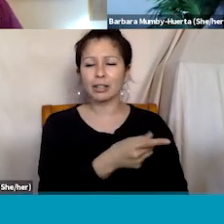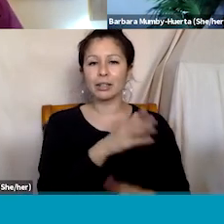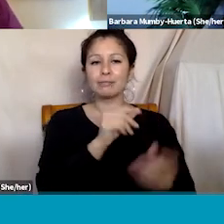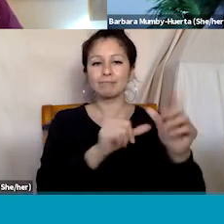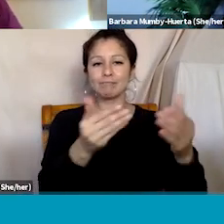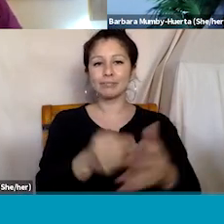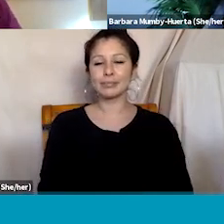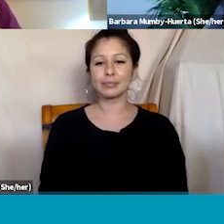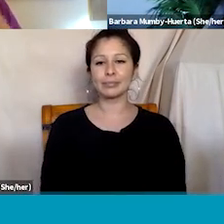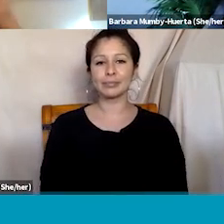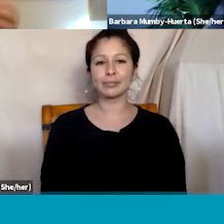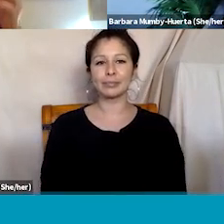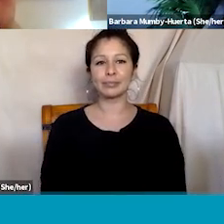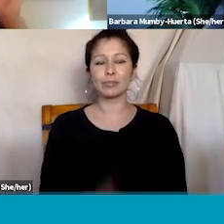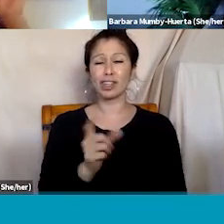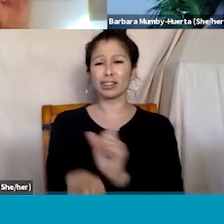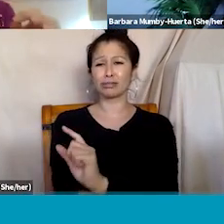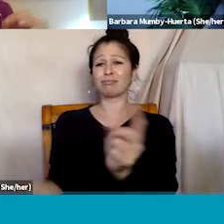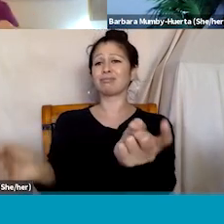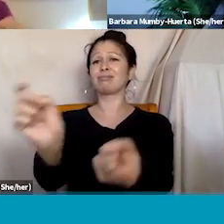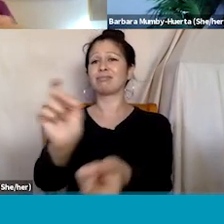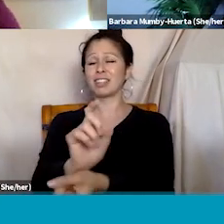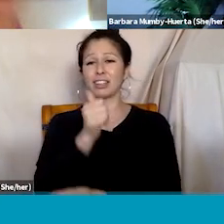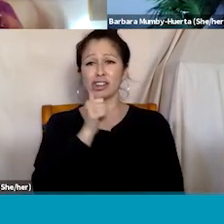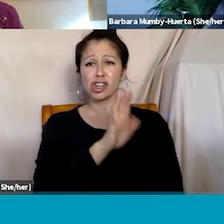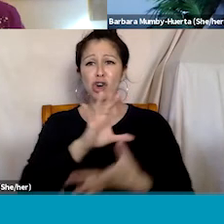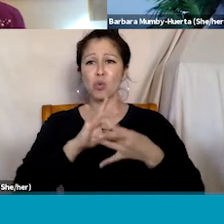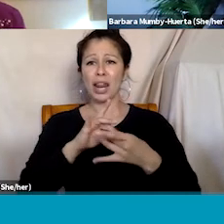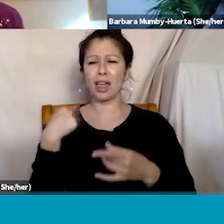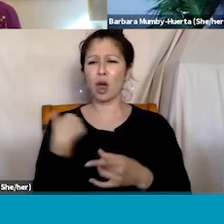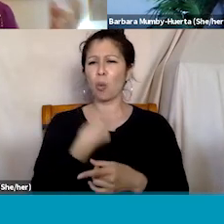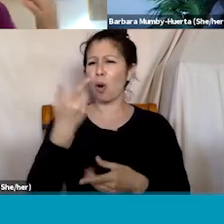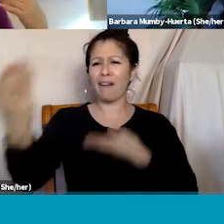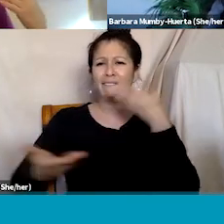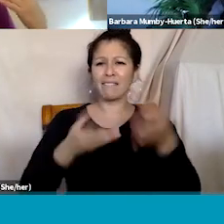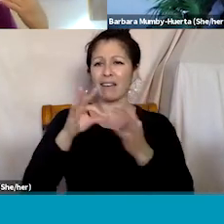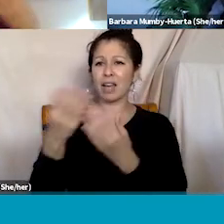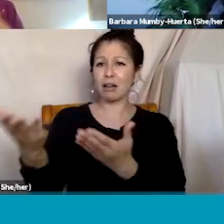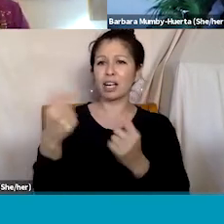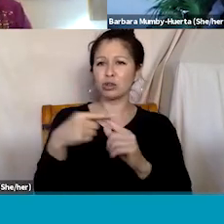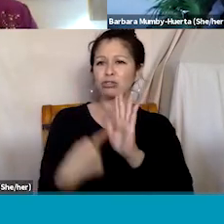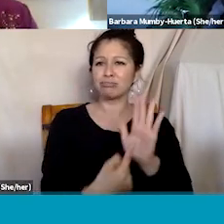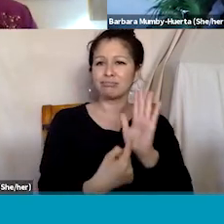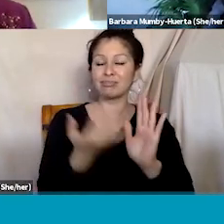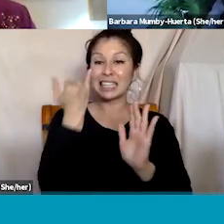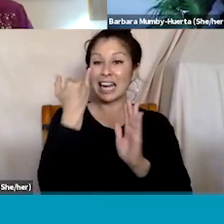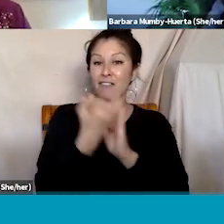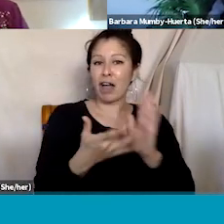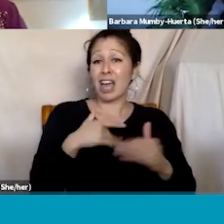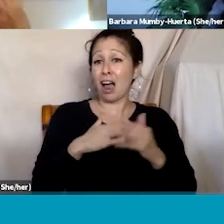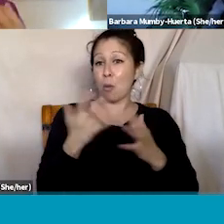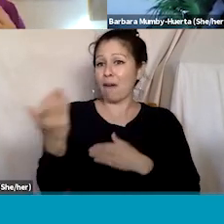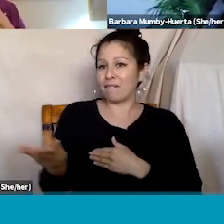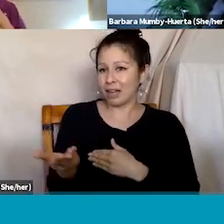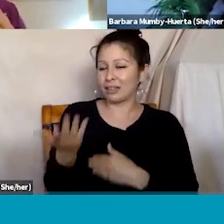slide. And it changed her relationship. We always invite families to come to these things if the artists feel comfortable,